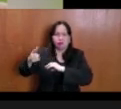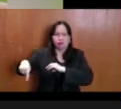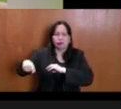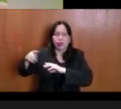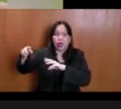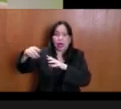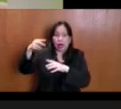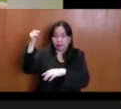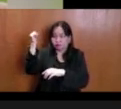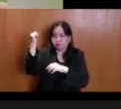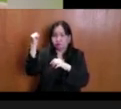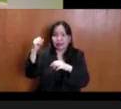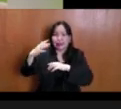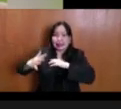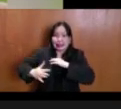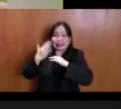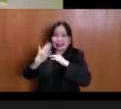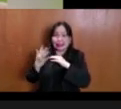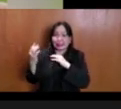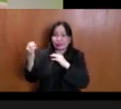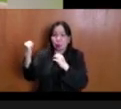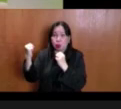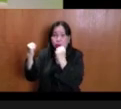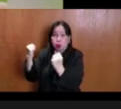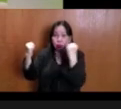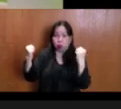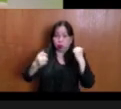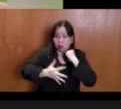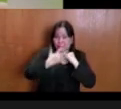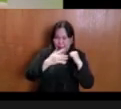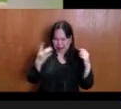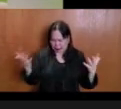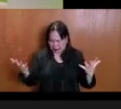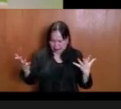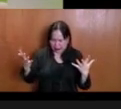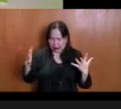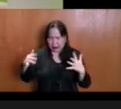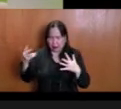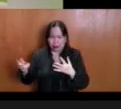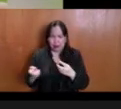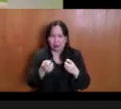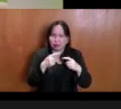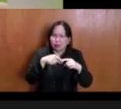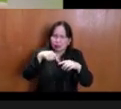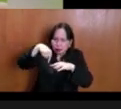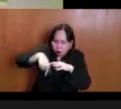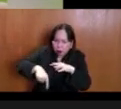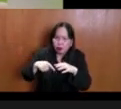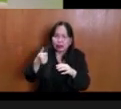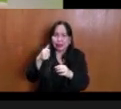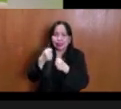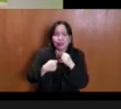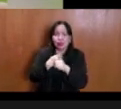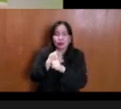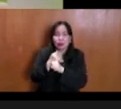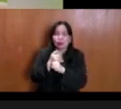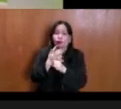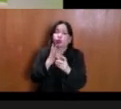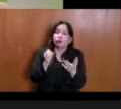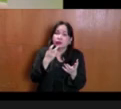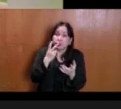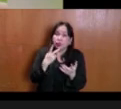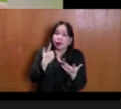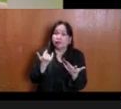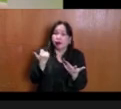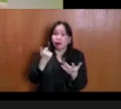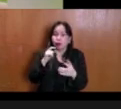transmission line system takes about 10 years to develop. So before we can see the first tower offshore in the